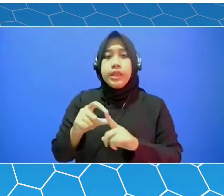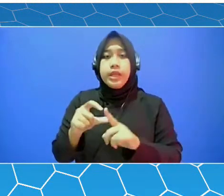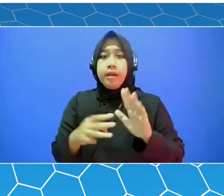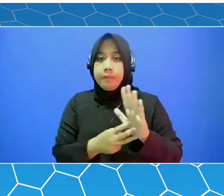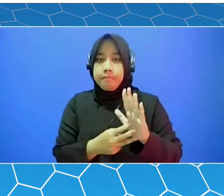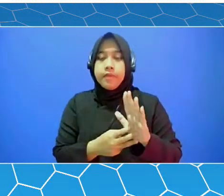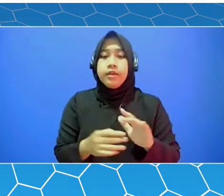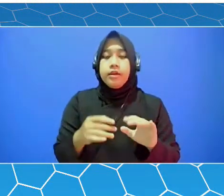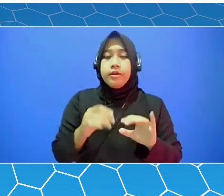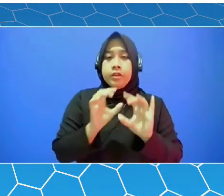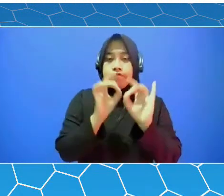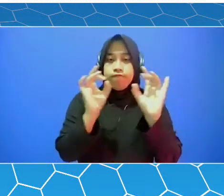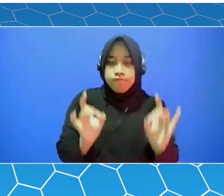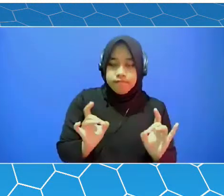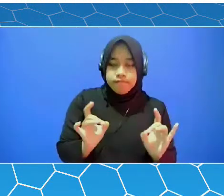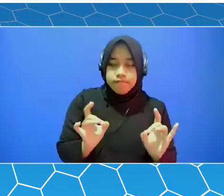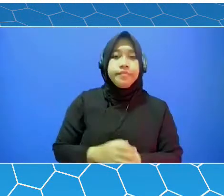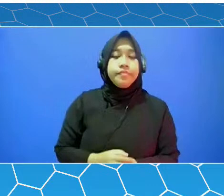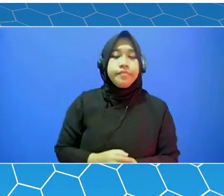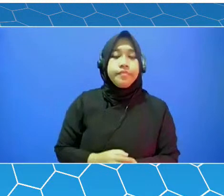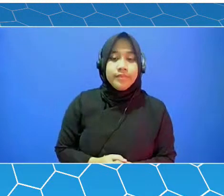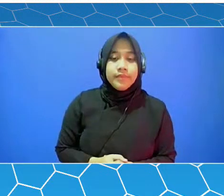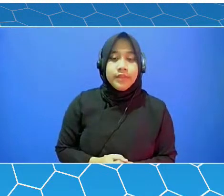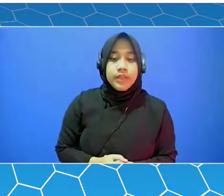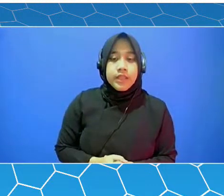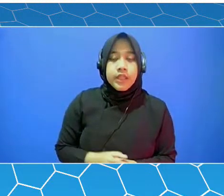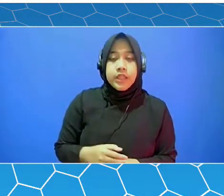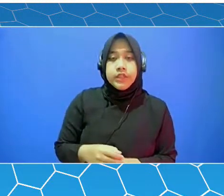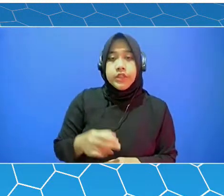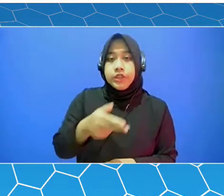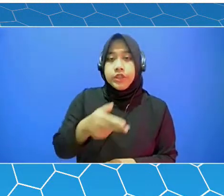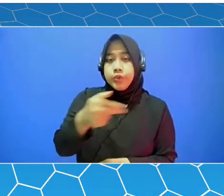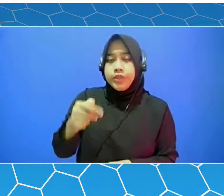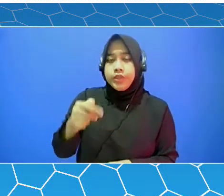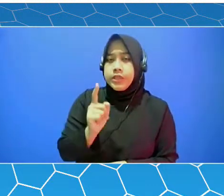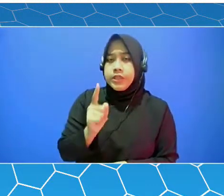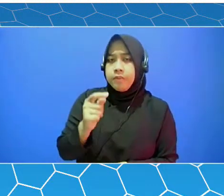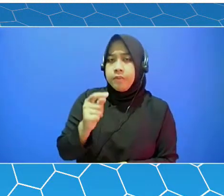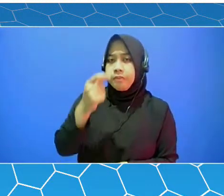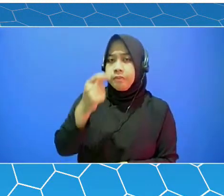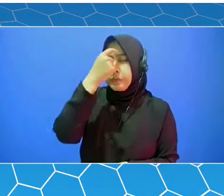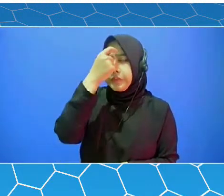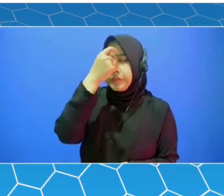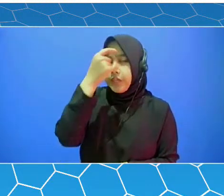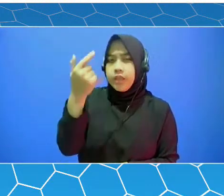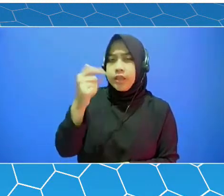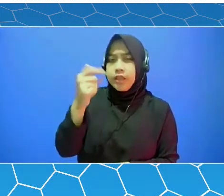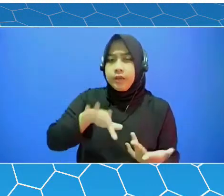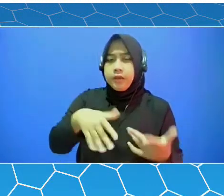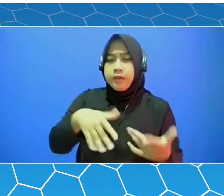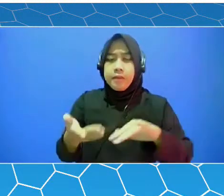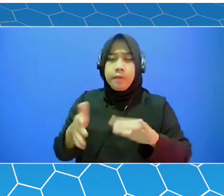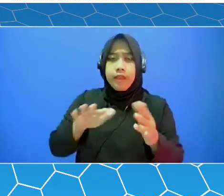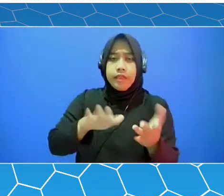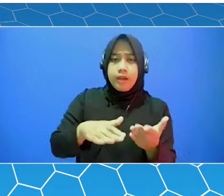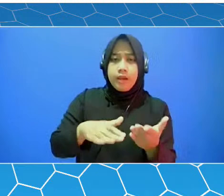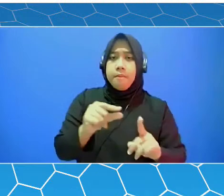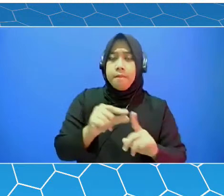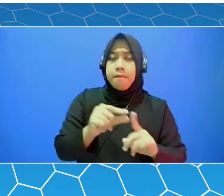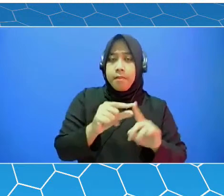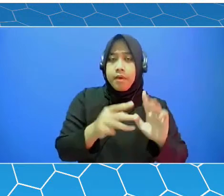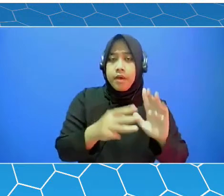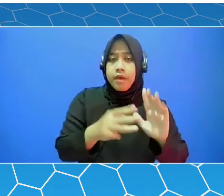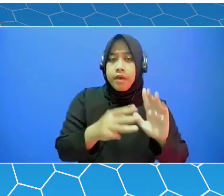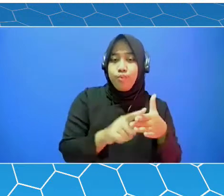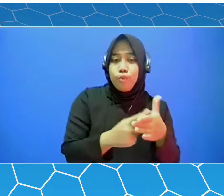also consistent in Indonesia, whether the NCD as a causal death is increasing in recent years. We